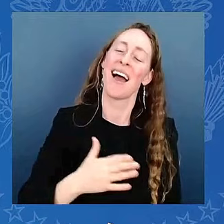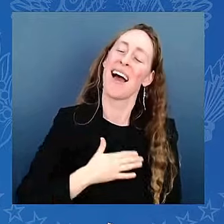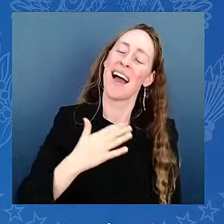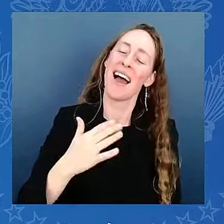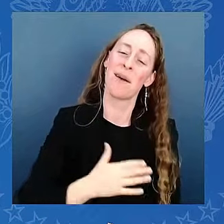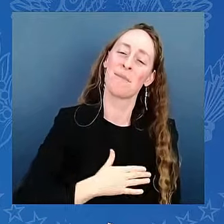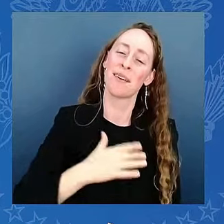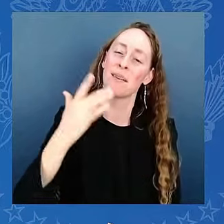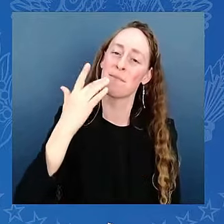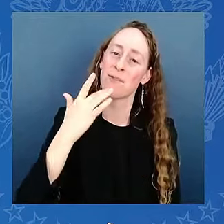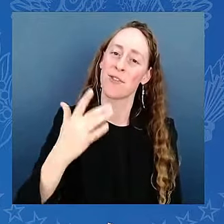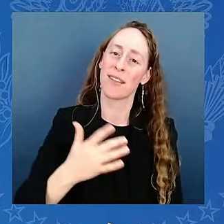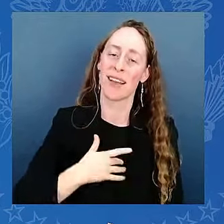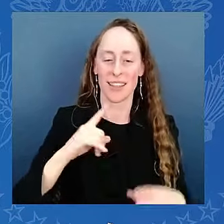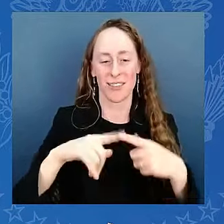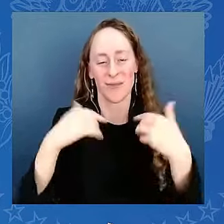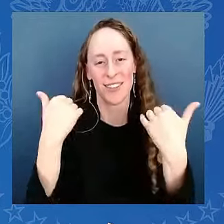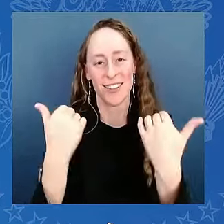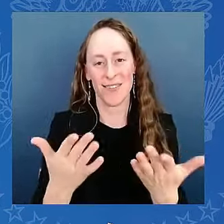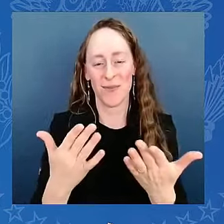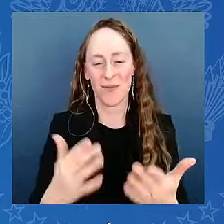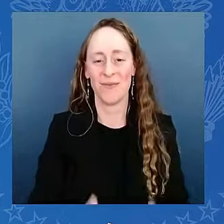Remember, no serious guys till you're 30.